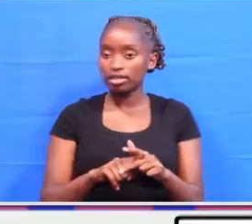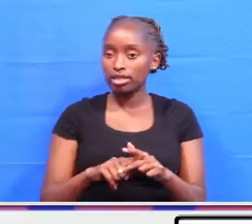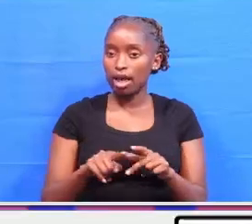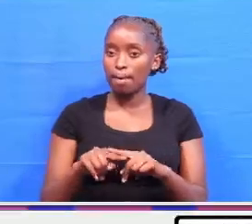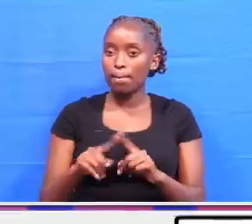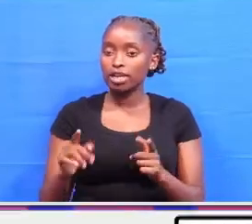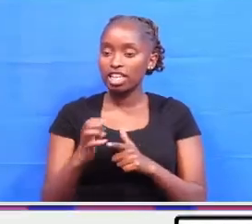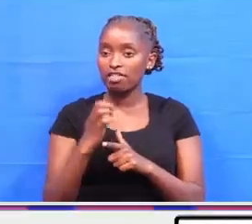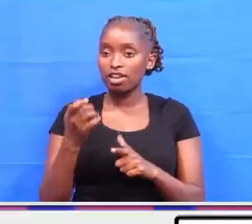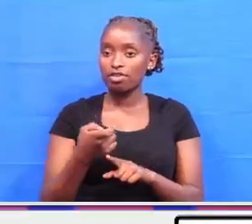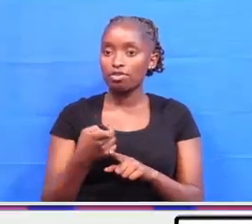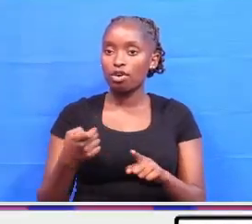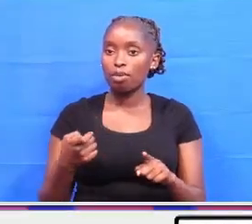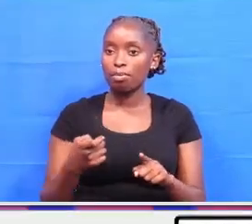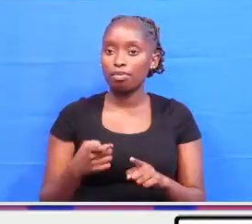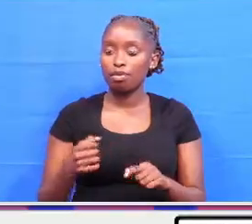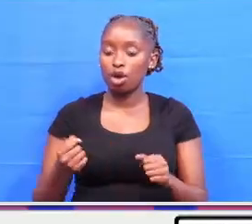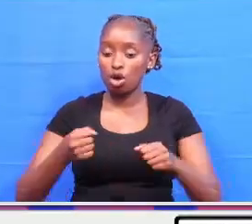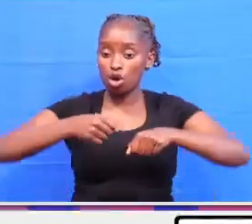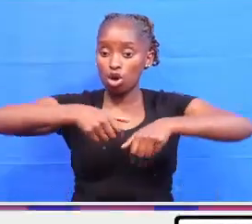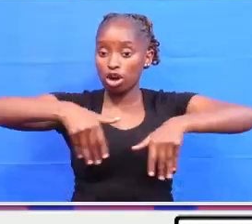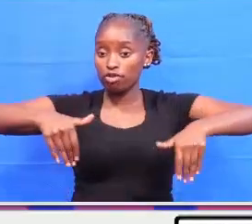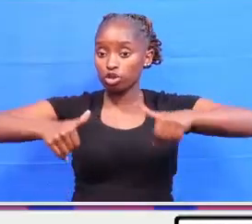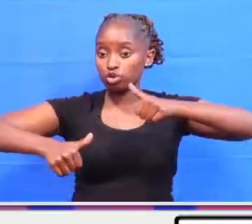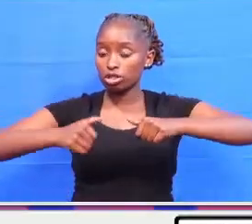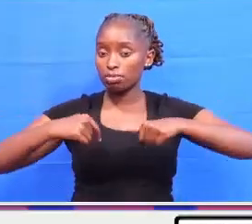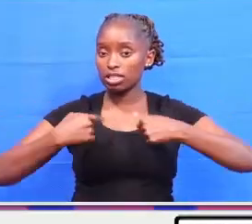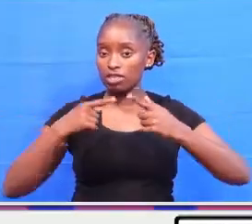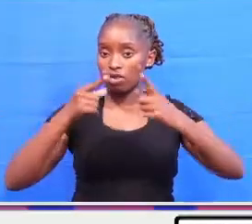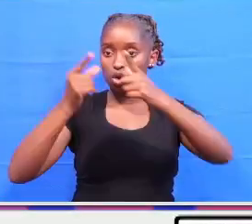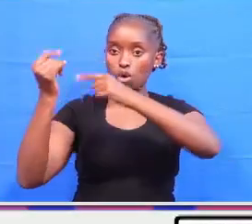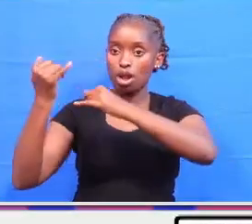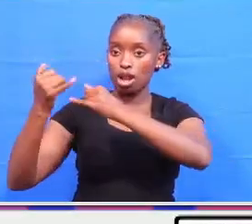But even from a conference that I attended last week on